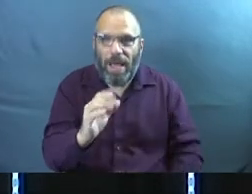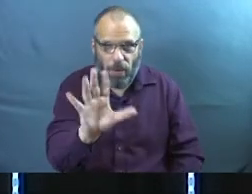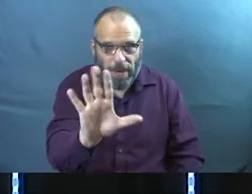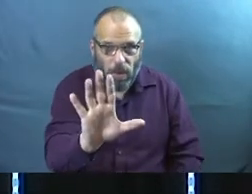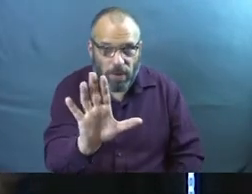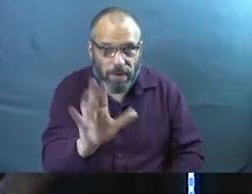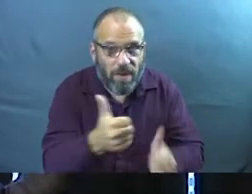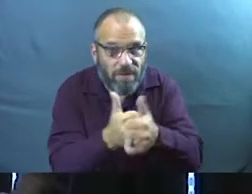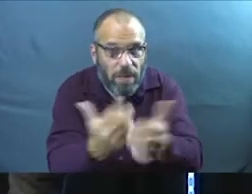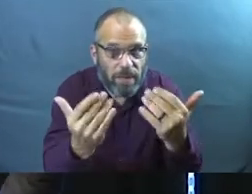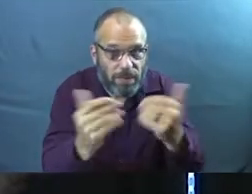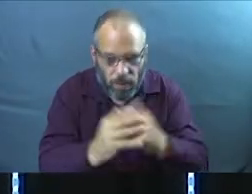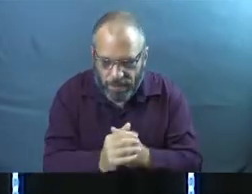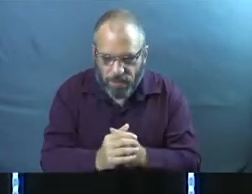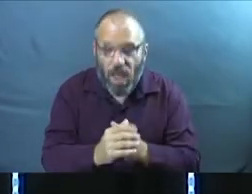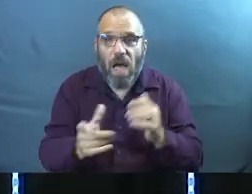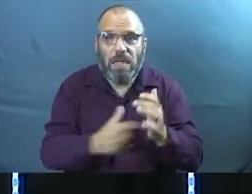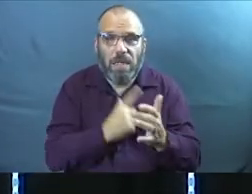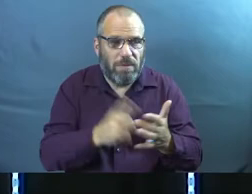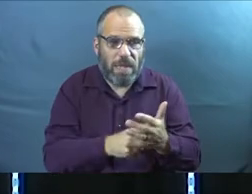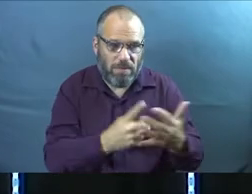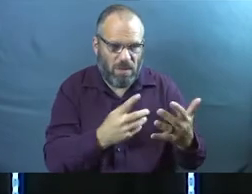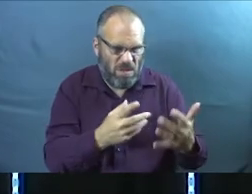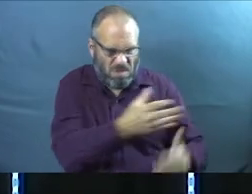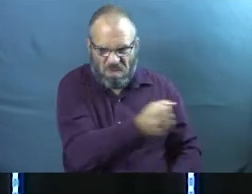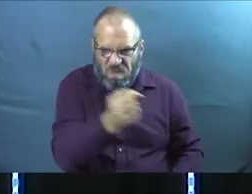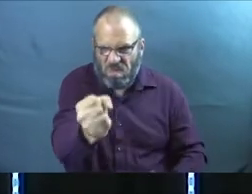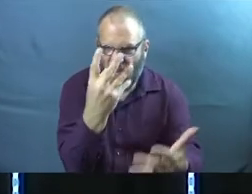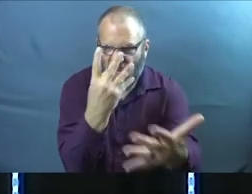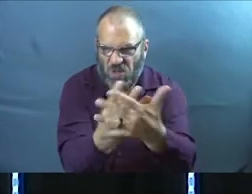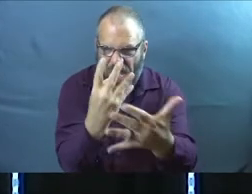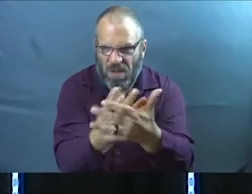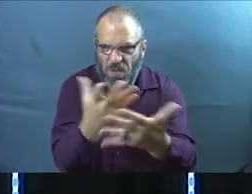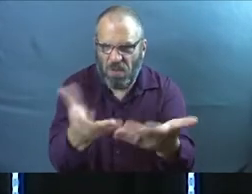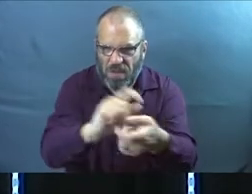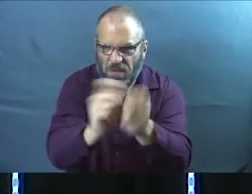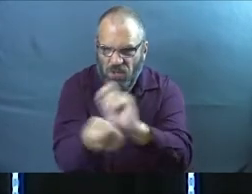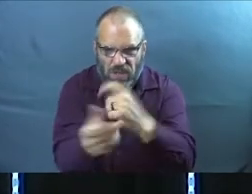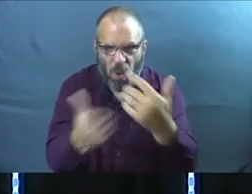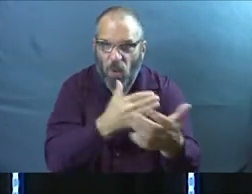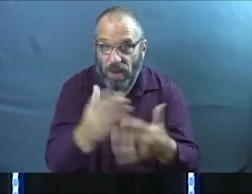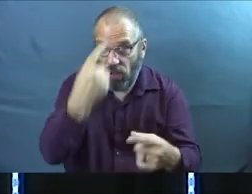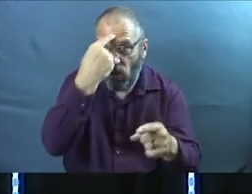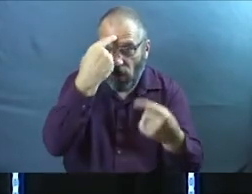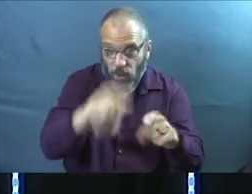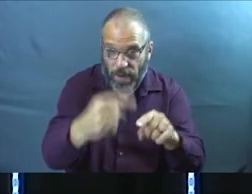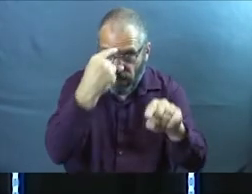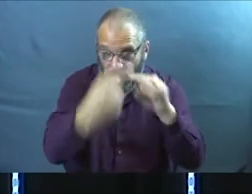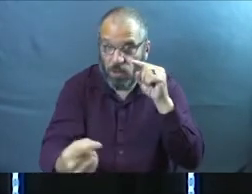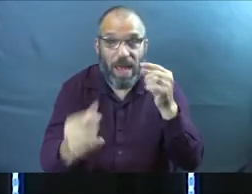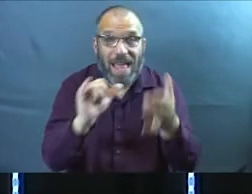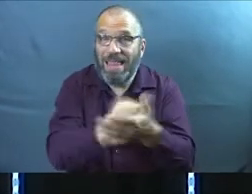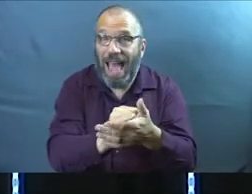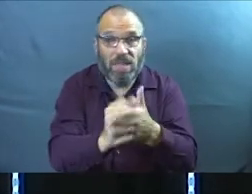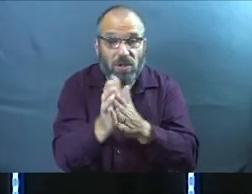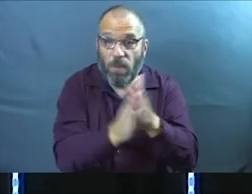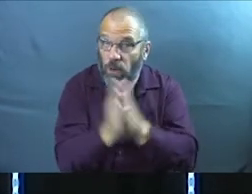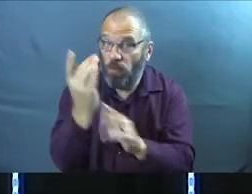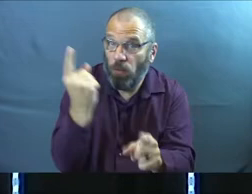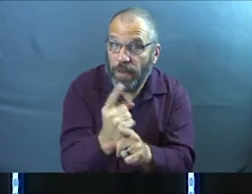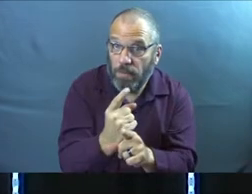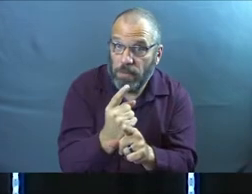here. Sometimes we put people in jail because we want them to be reformed. Whether or not you agree with that, sometimes that's the motive,